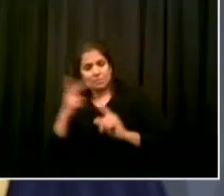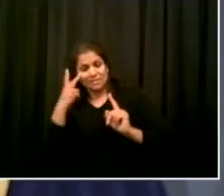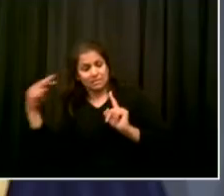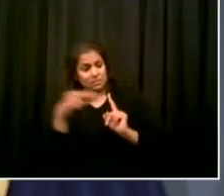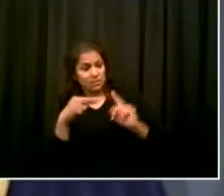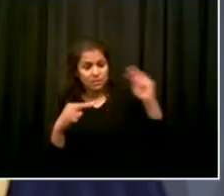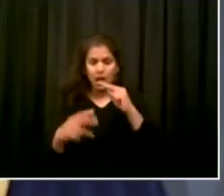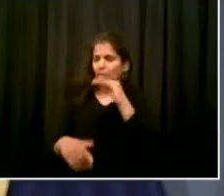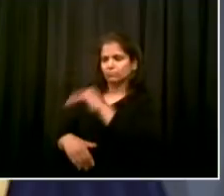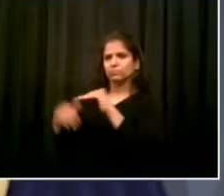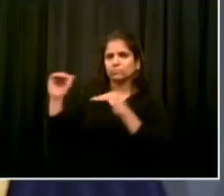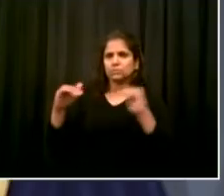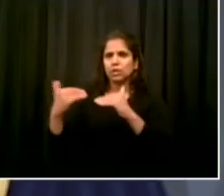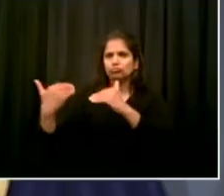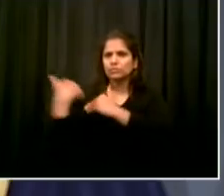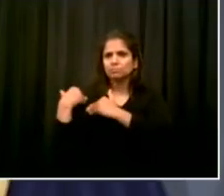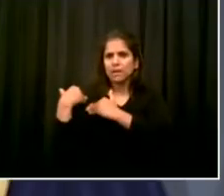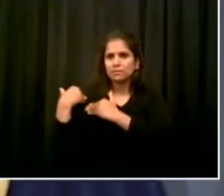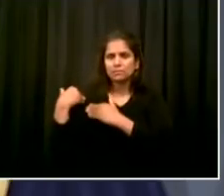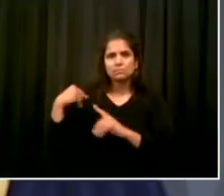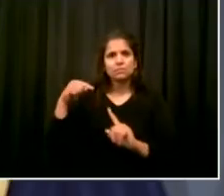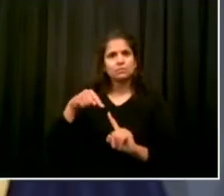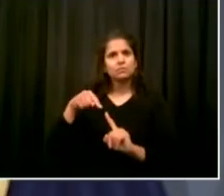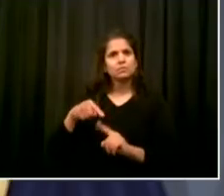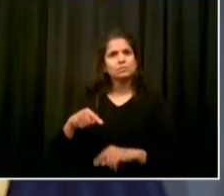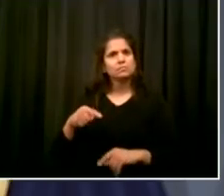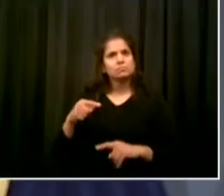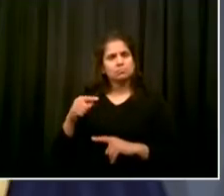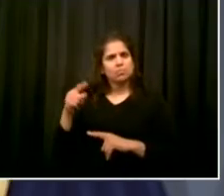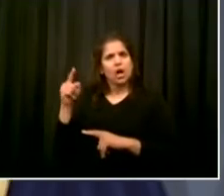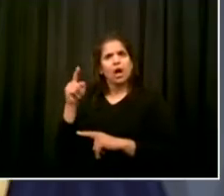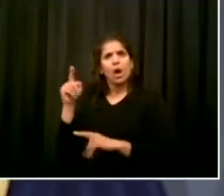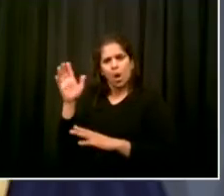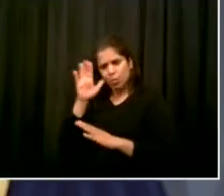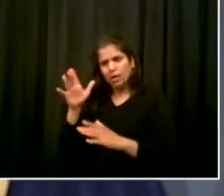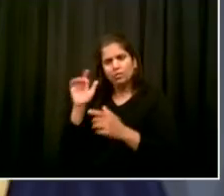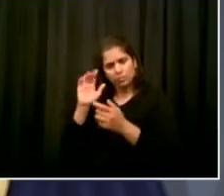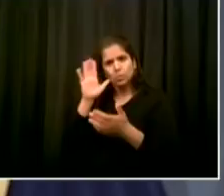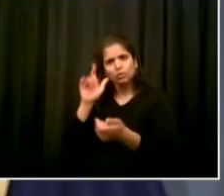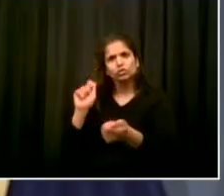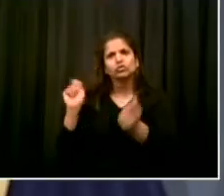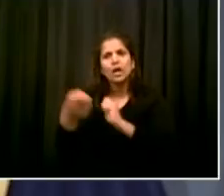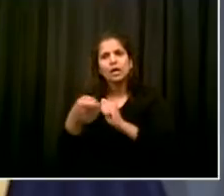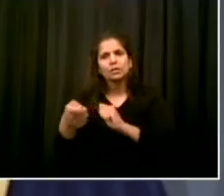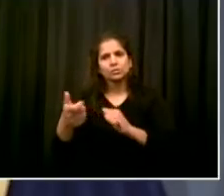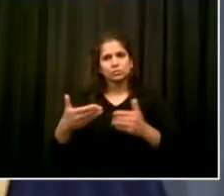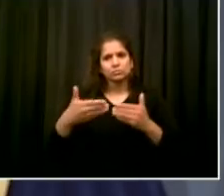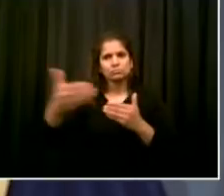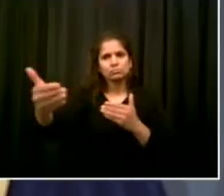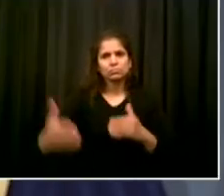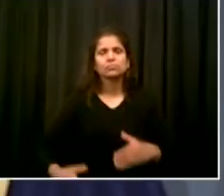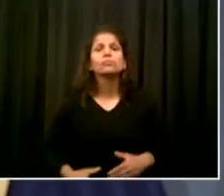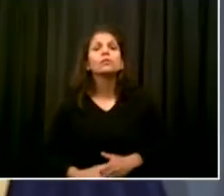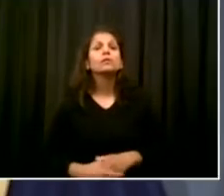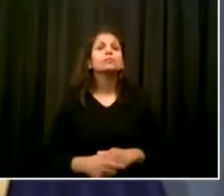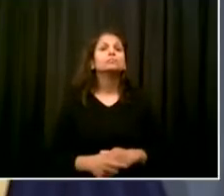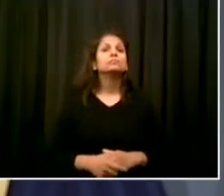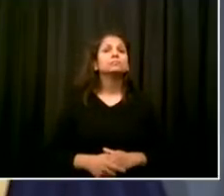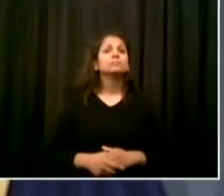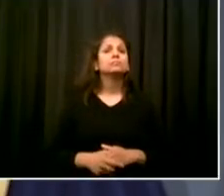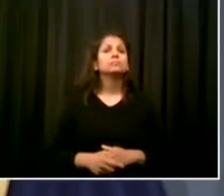Can you hear me? Yeah. Okay, and second question, unrelated. I'm curious if you're giving any thought